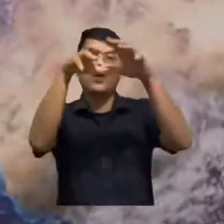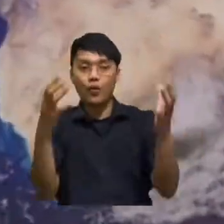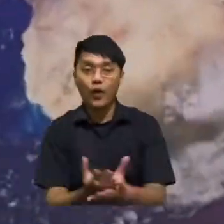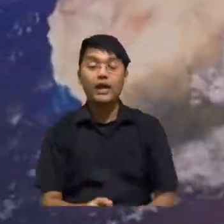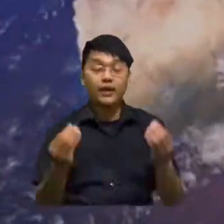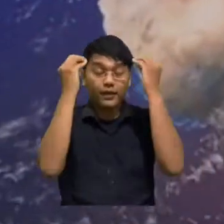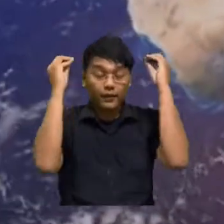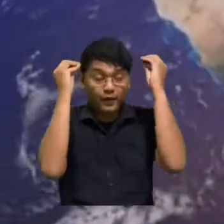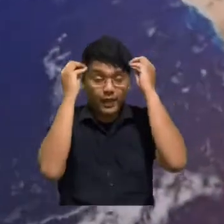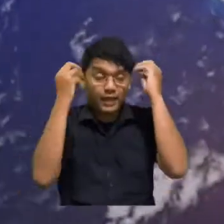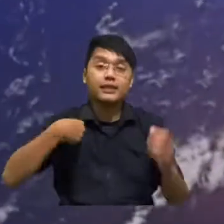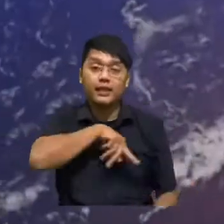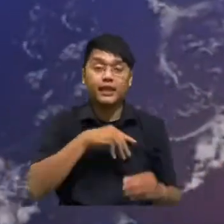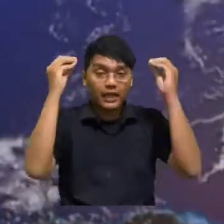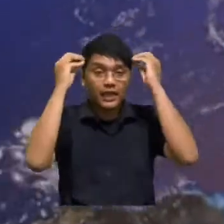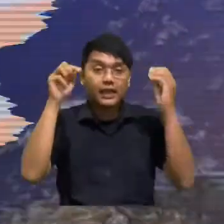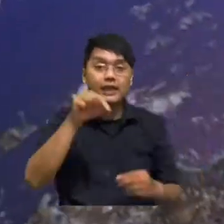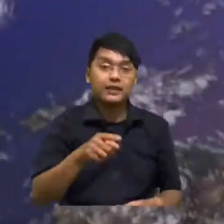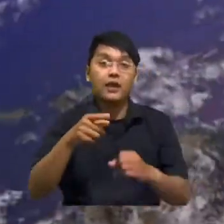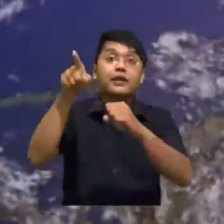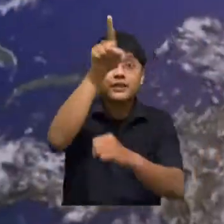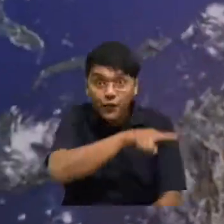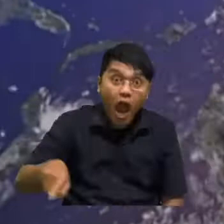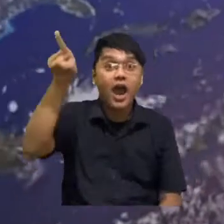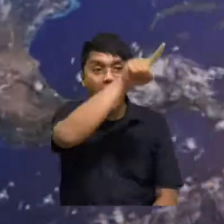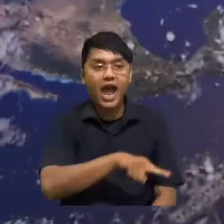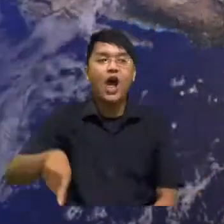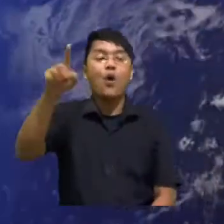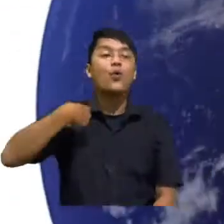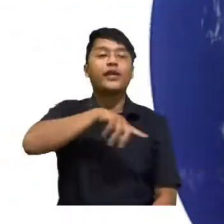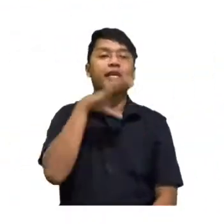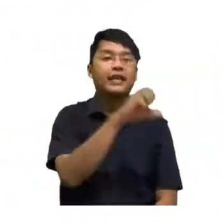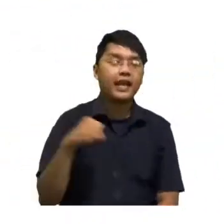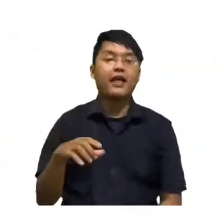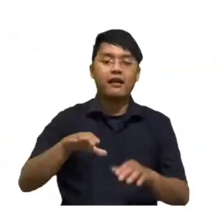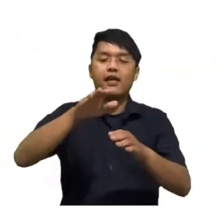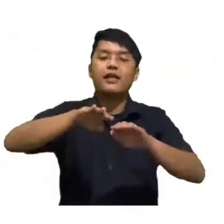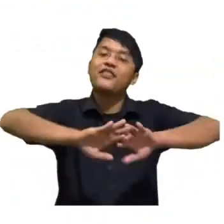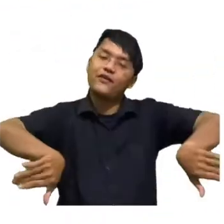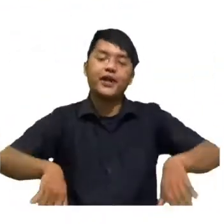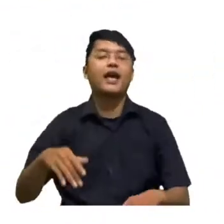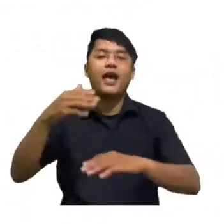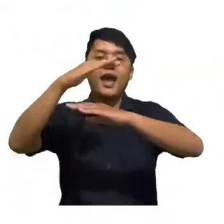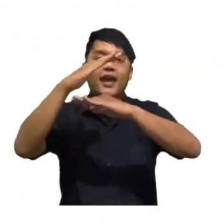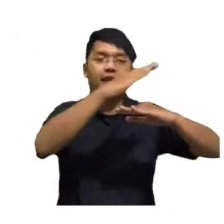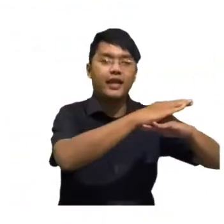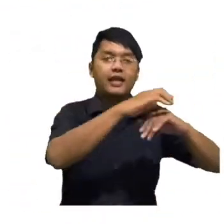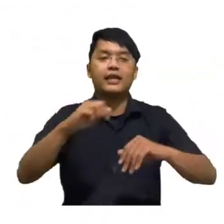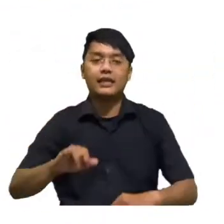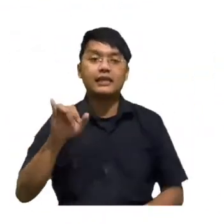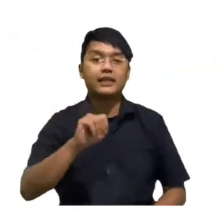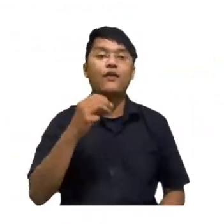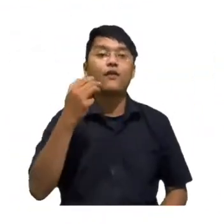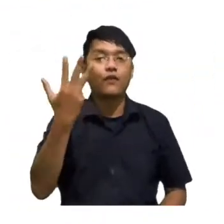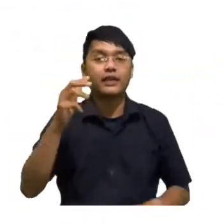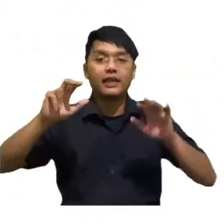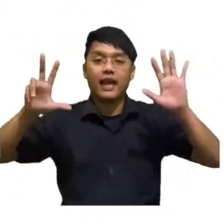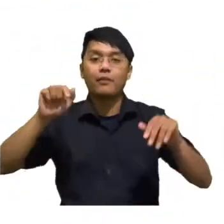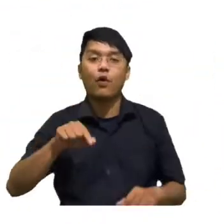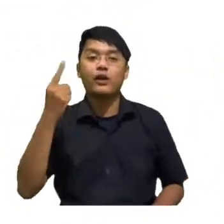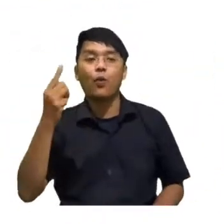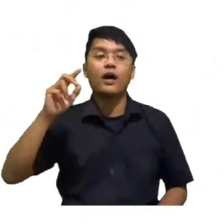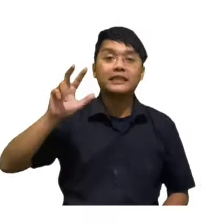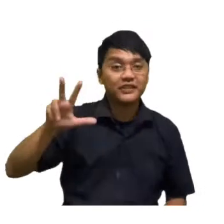And imagine if the Earth is square. Now we get the different angle between Jakarta and Seoul is 48.13